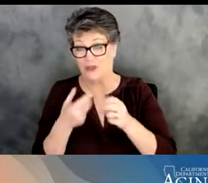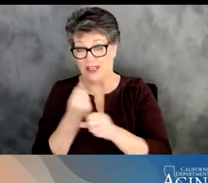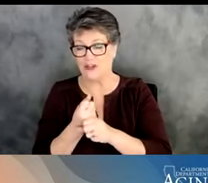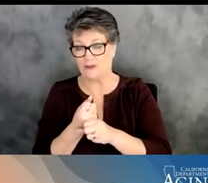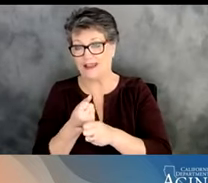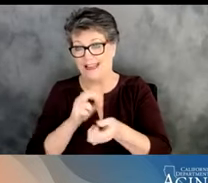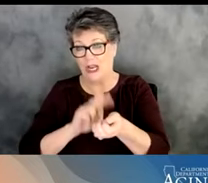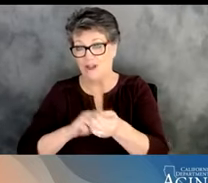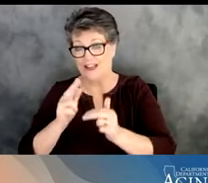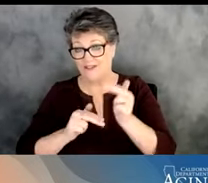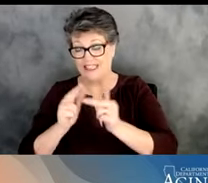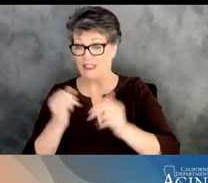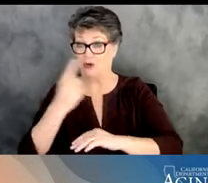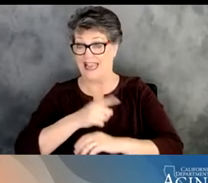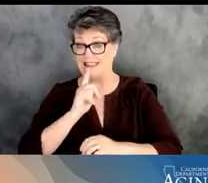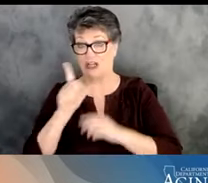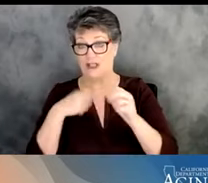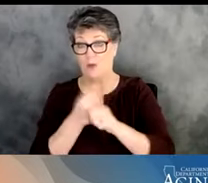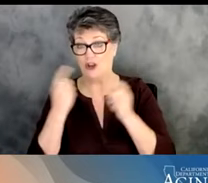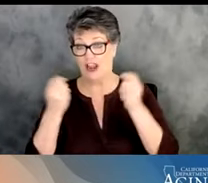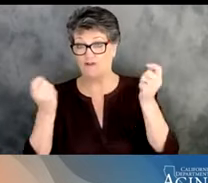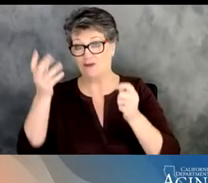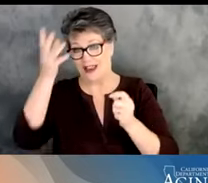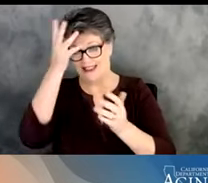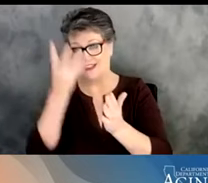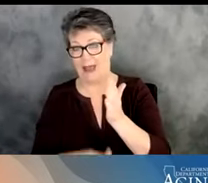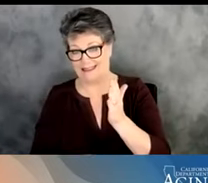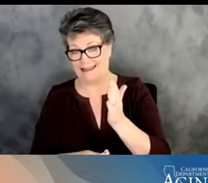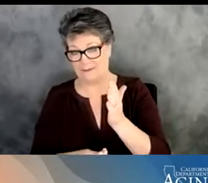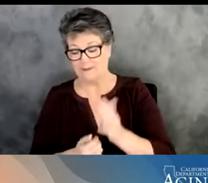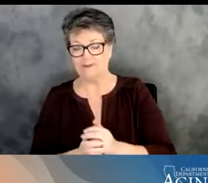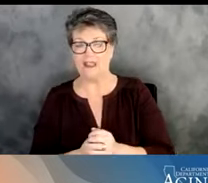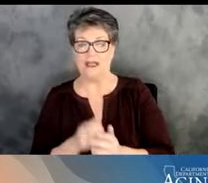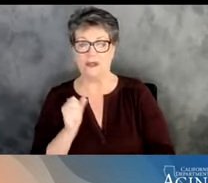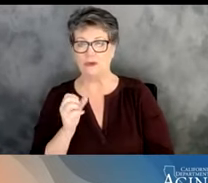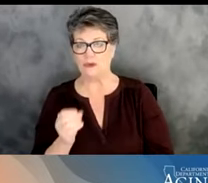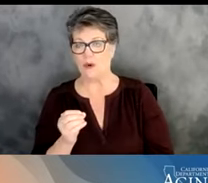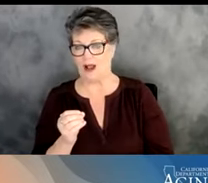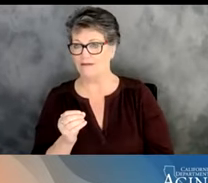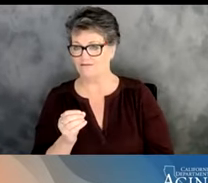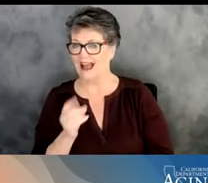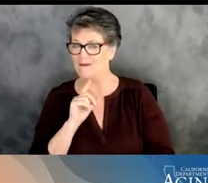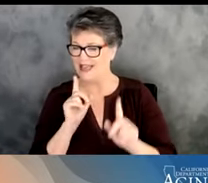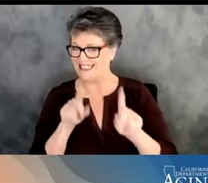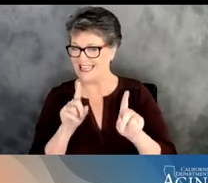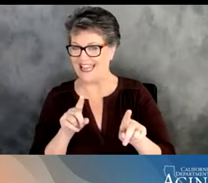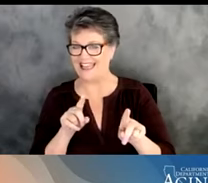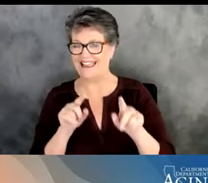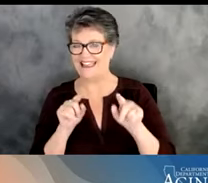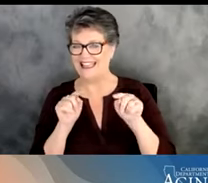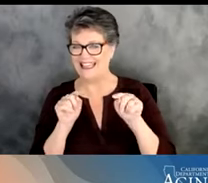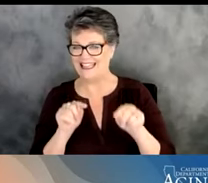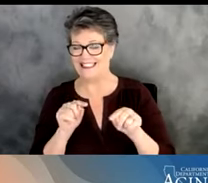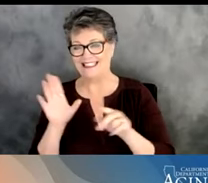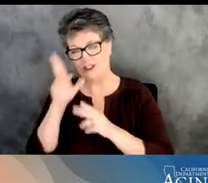nursing facility. And today's actually the 1 year anniversary of my dad's passing. So, I'm attending this in his